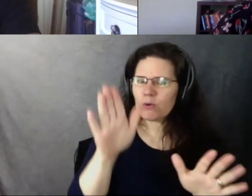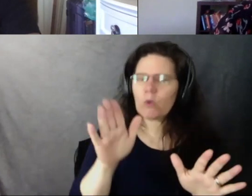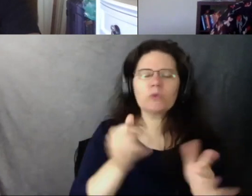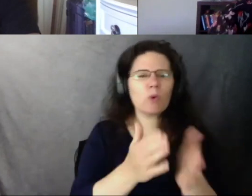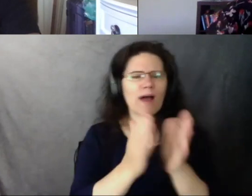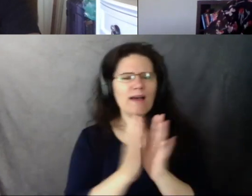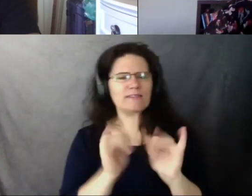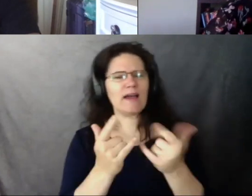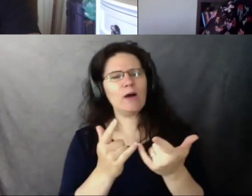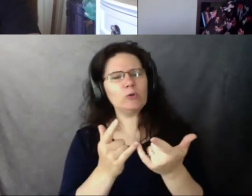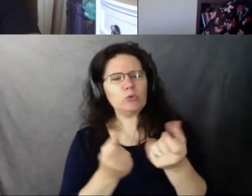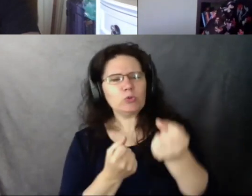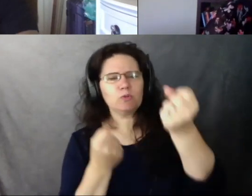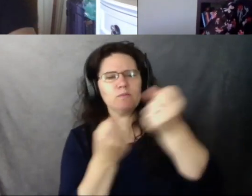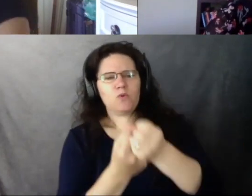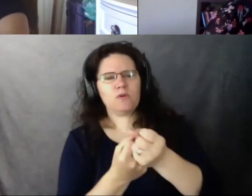health issues?